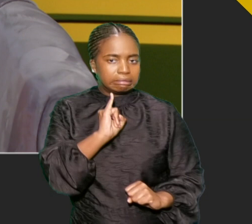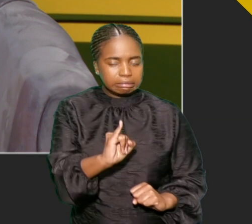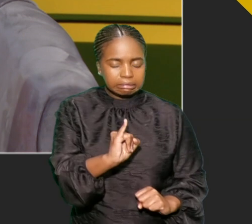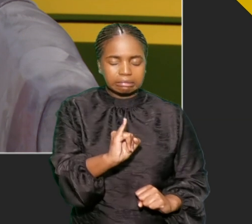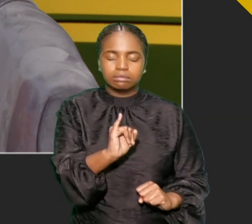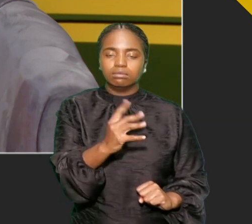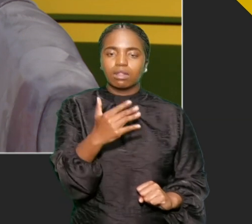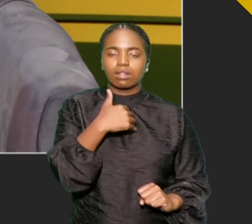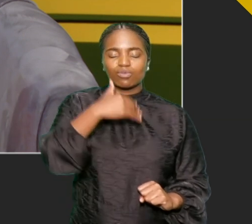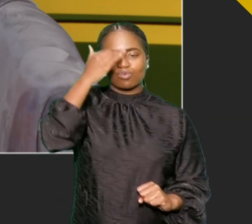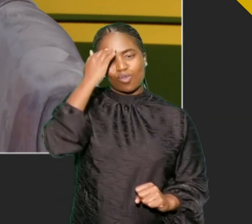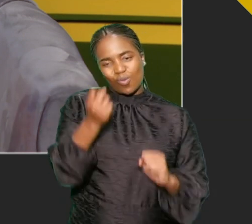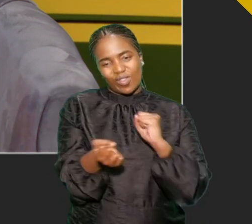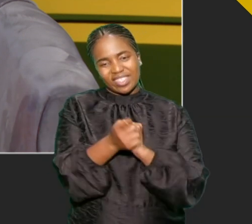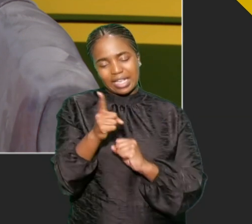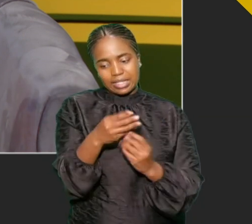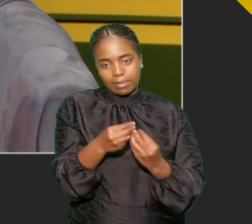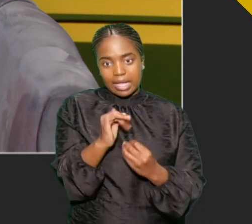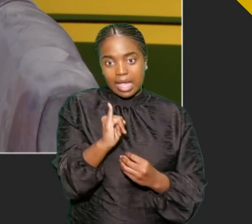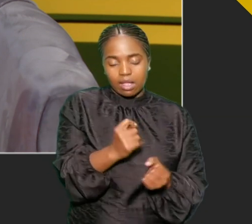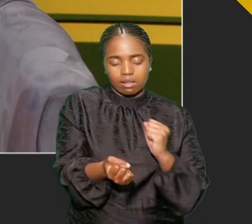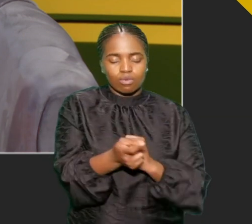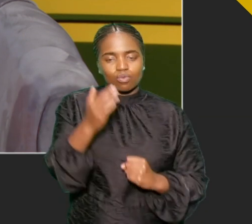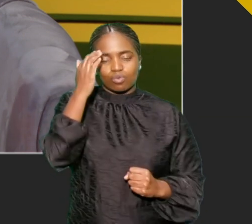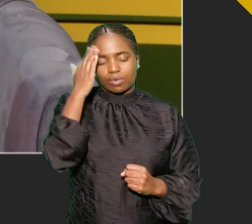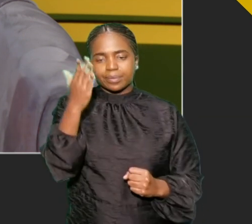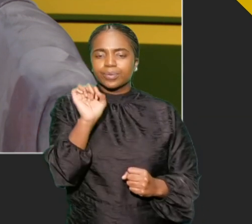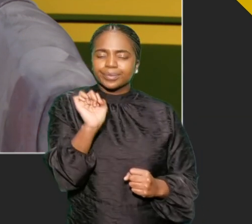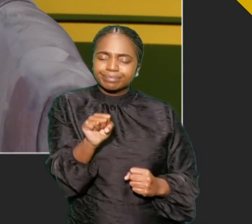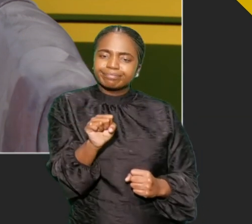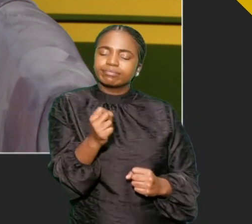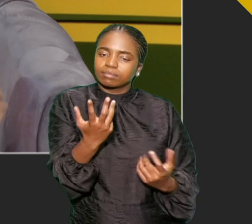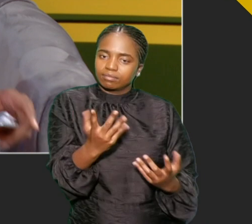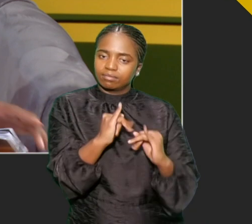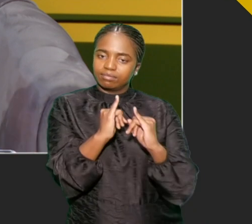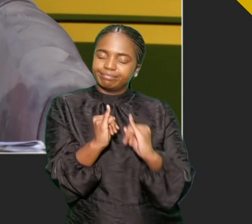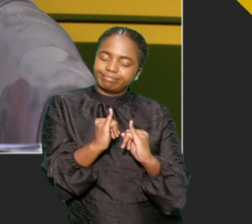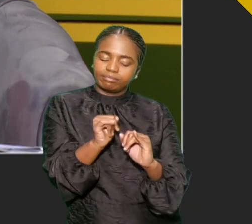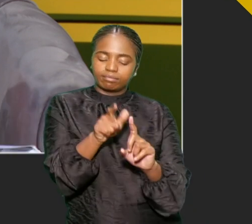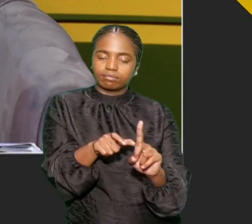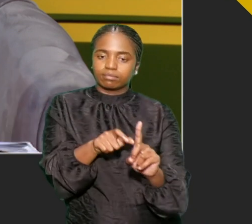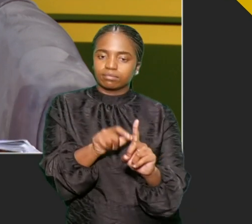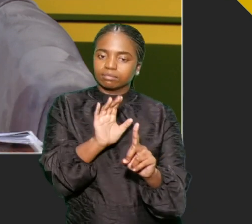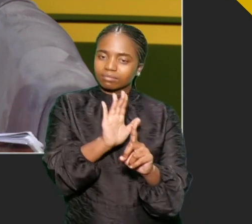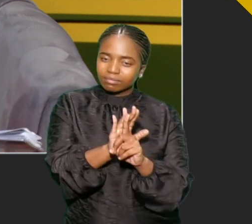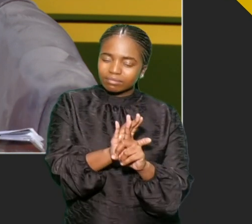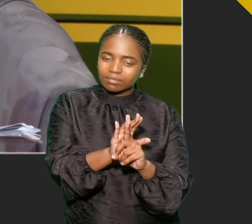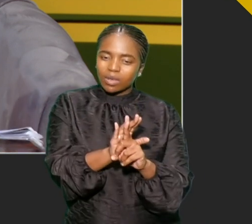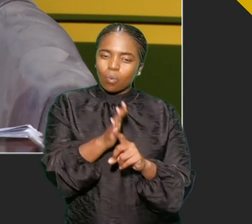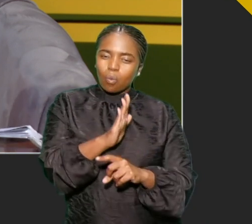just understanding from different types of people that we're going to be talking to, Lohono Mara Daily Thetha, we're now going to a situation where